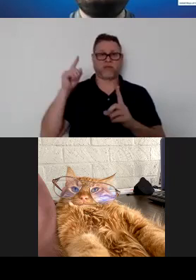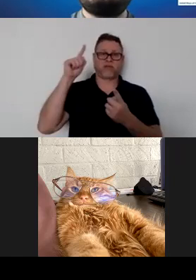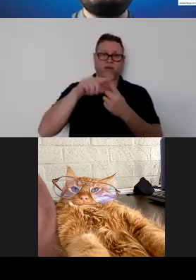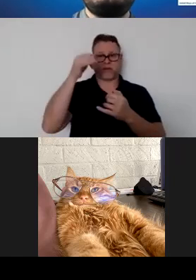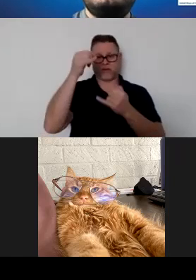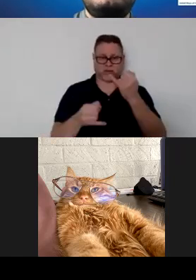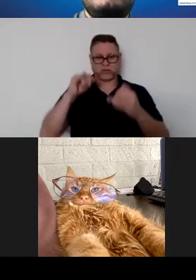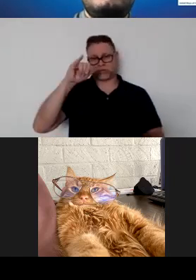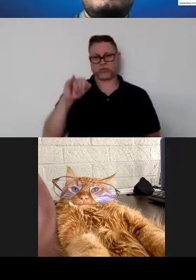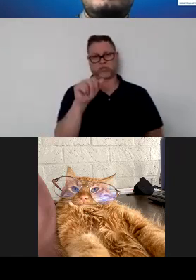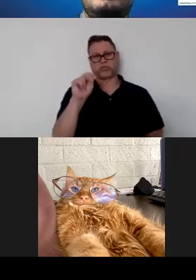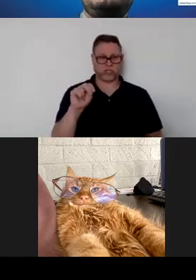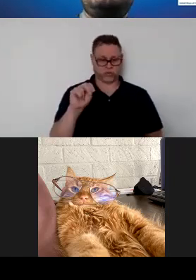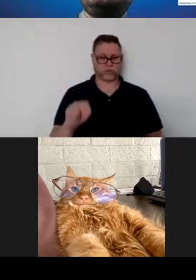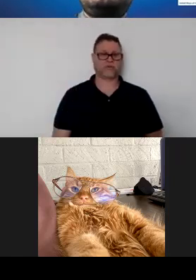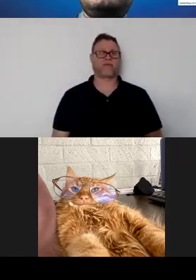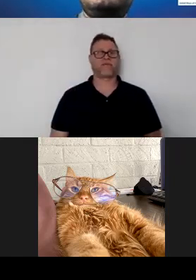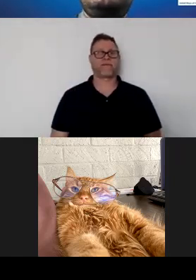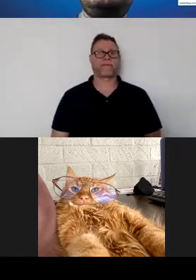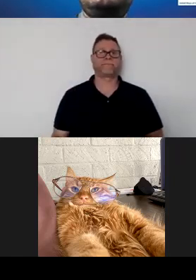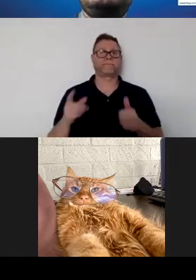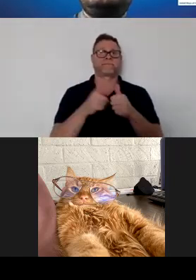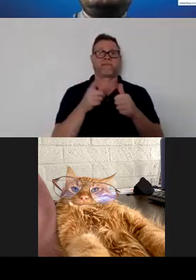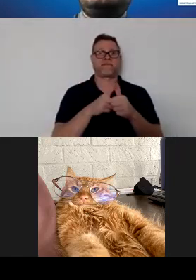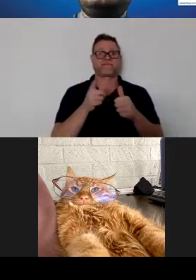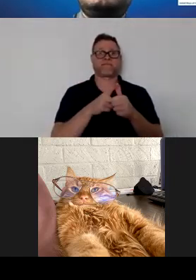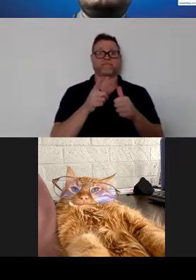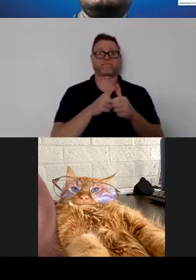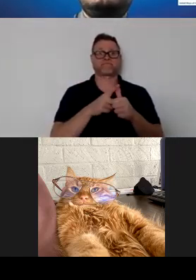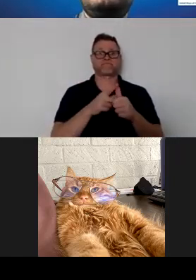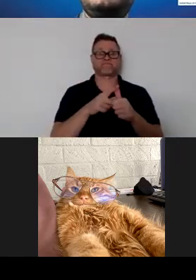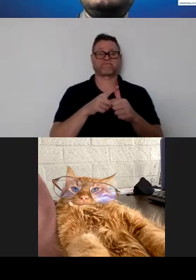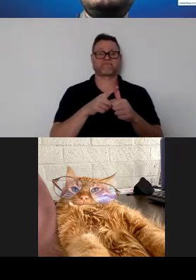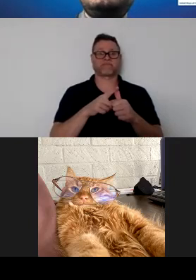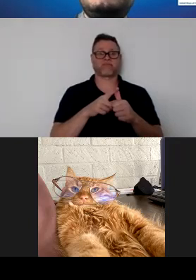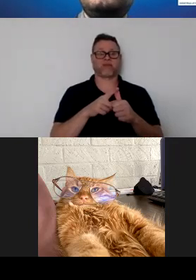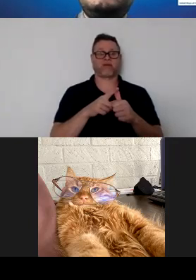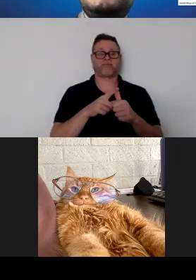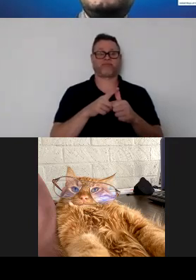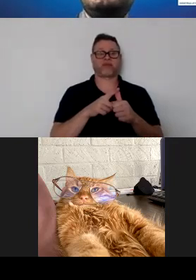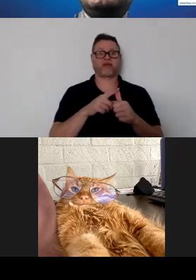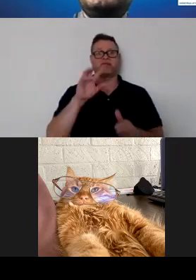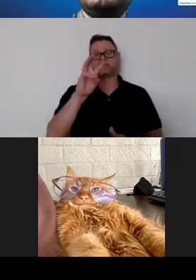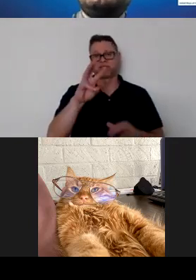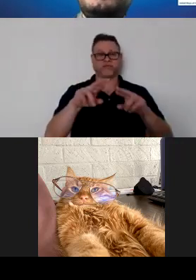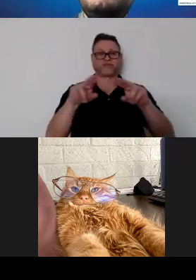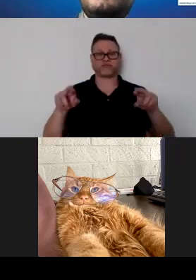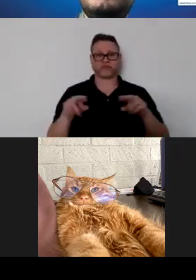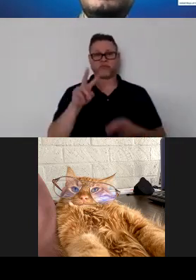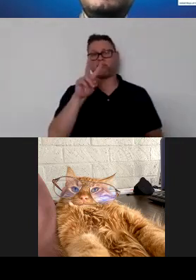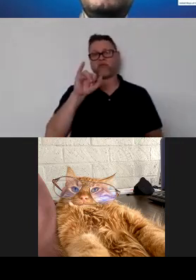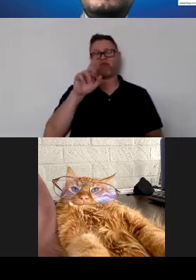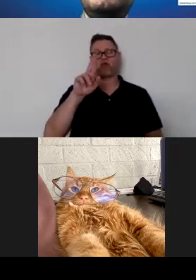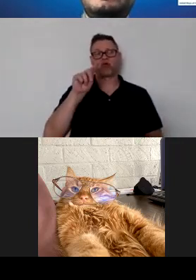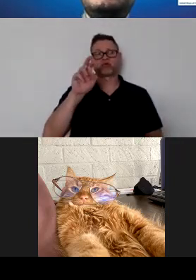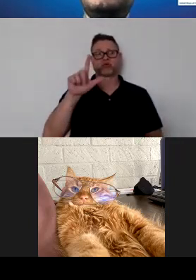January. The first of the series of engagements will be 6 regional virtual community forums